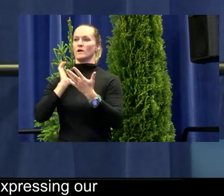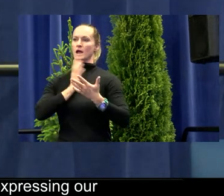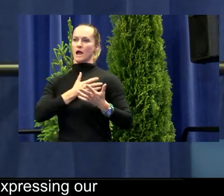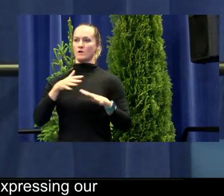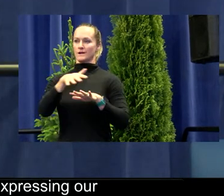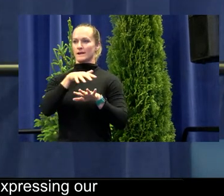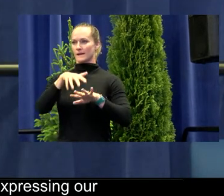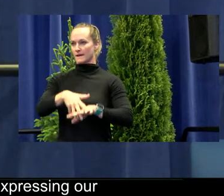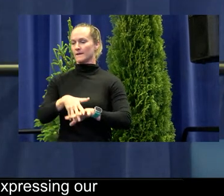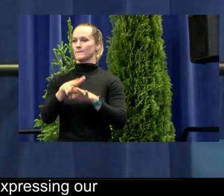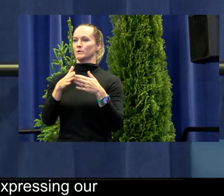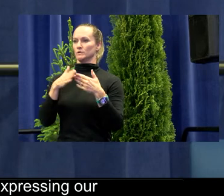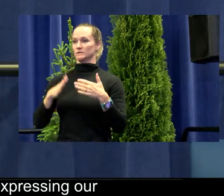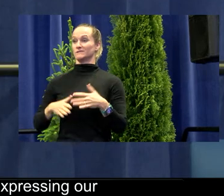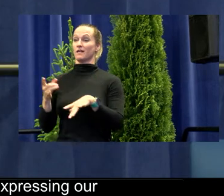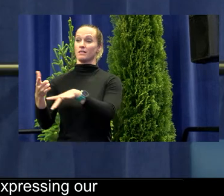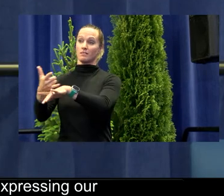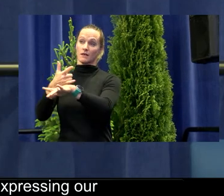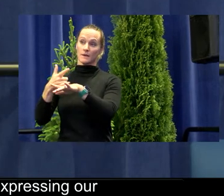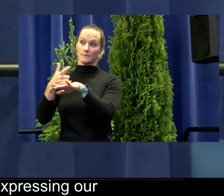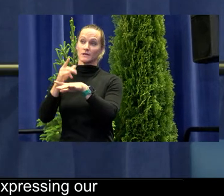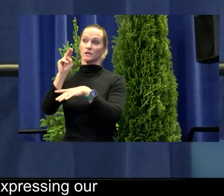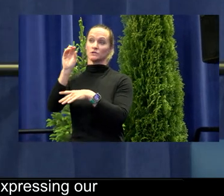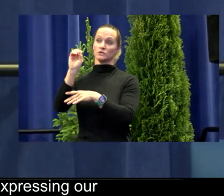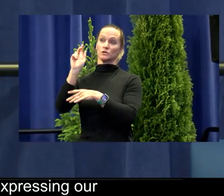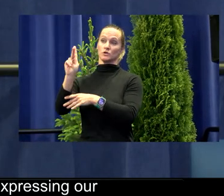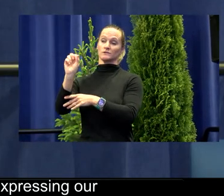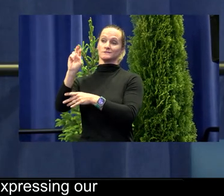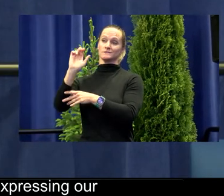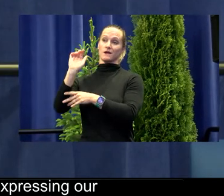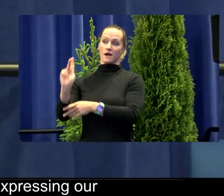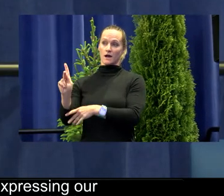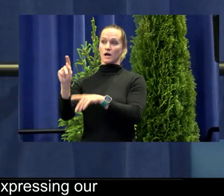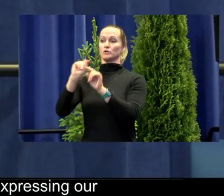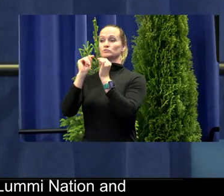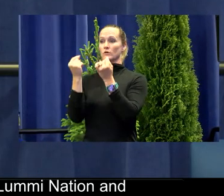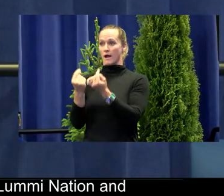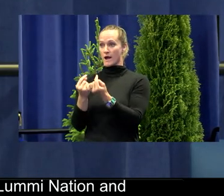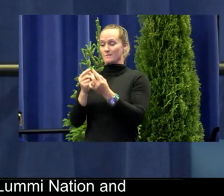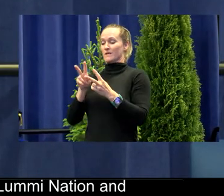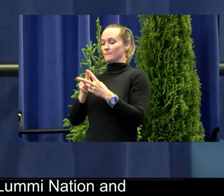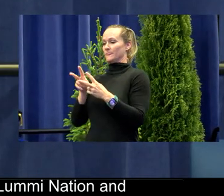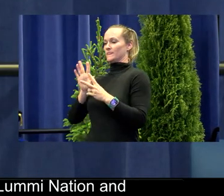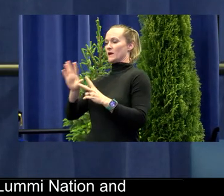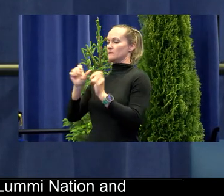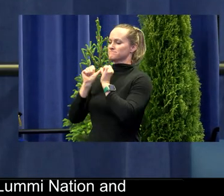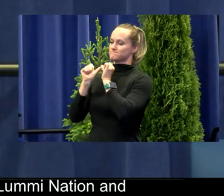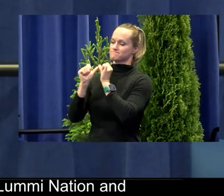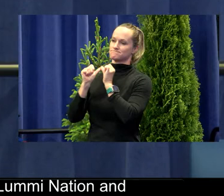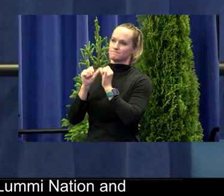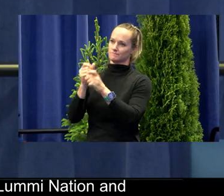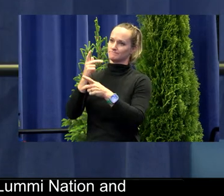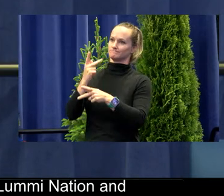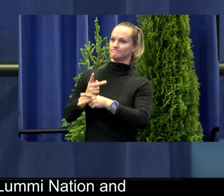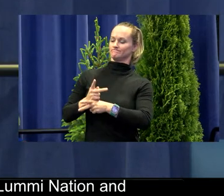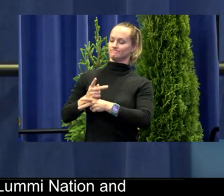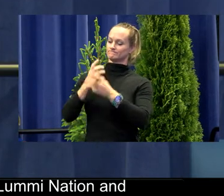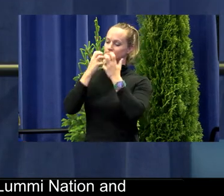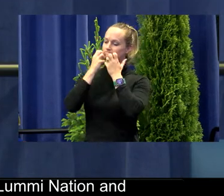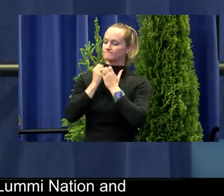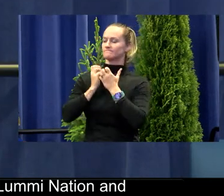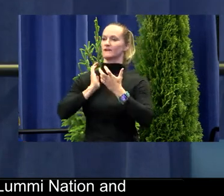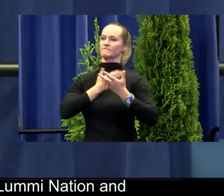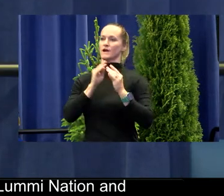neighbors, the Lummi Nation and Nooksack tribe, and for their enduring care and protection of our shared lands